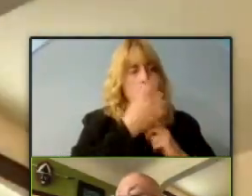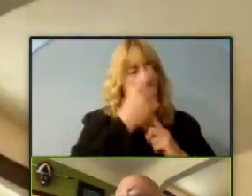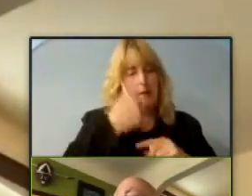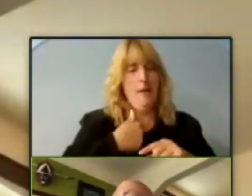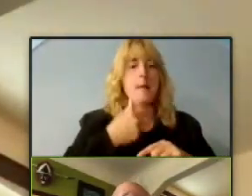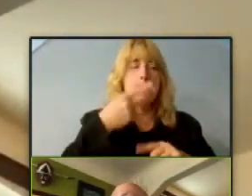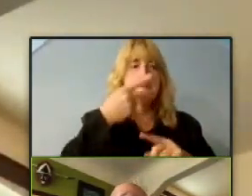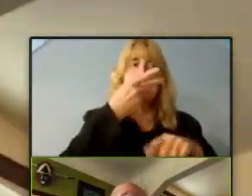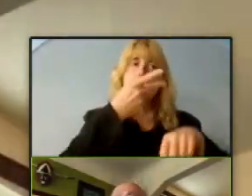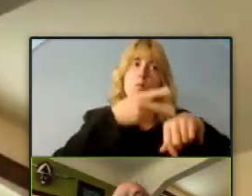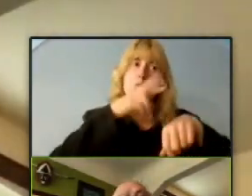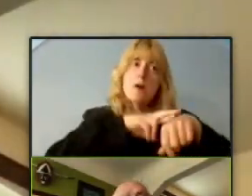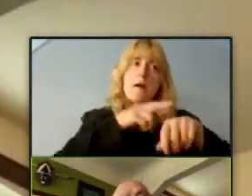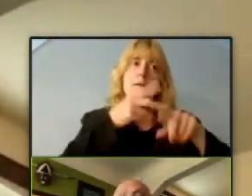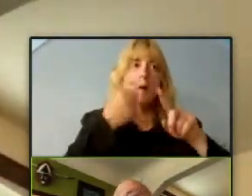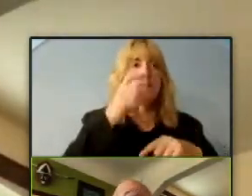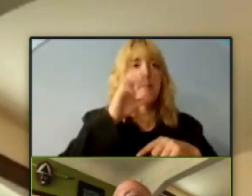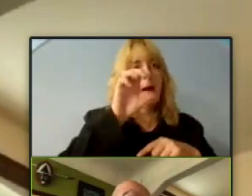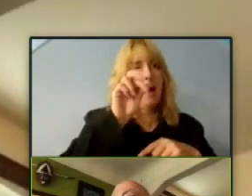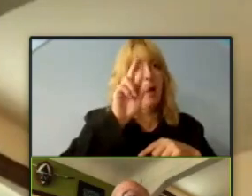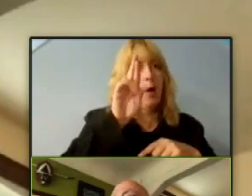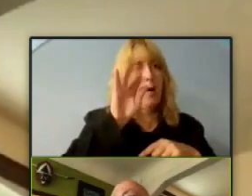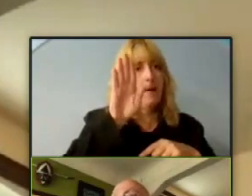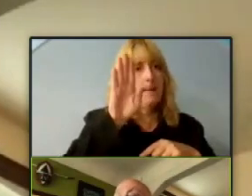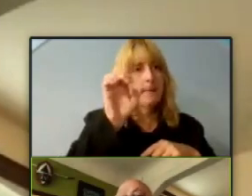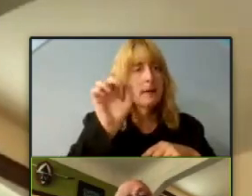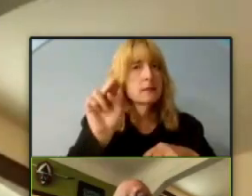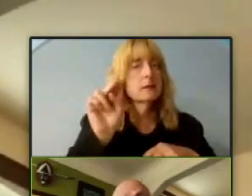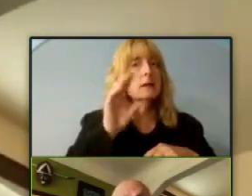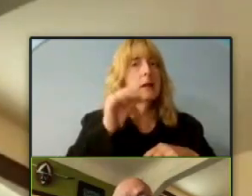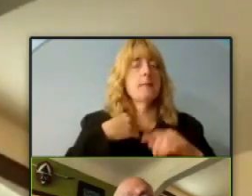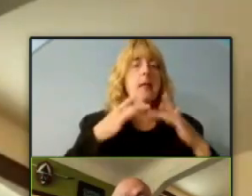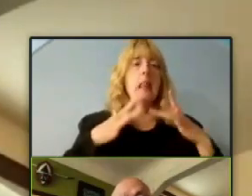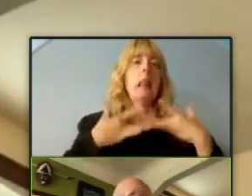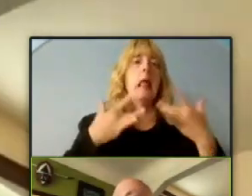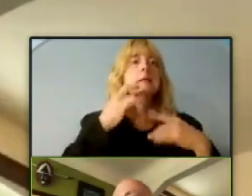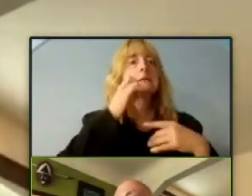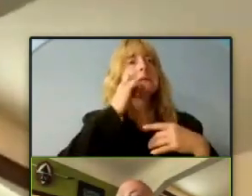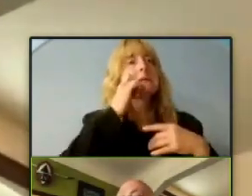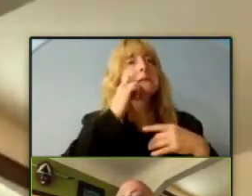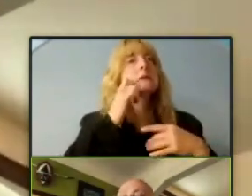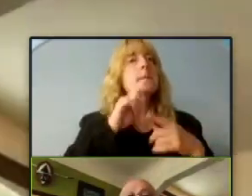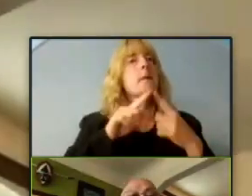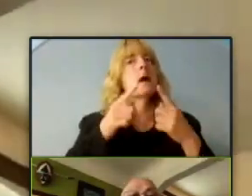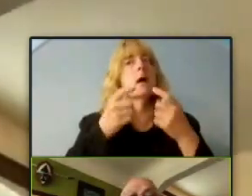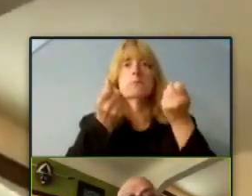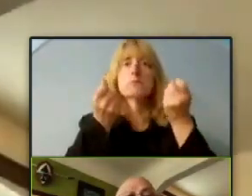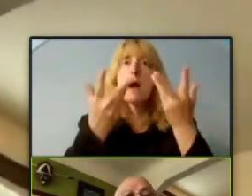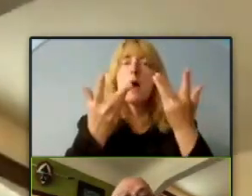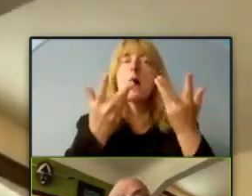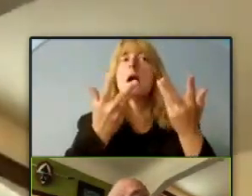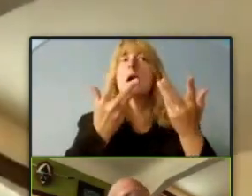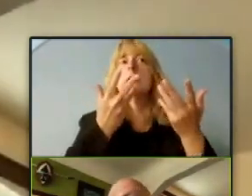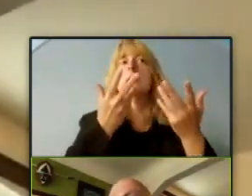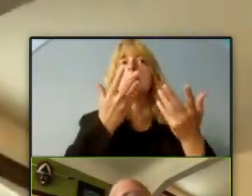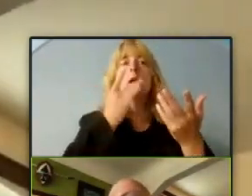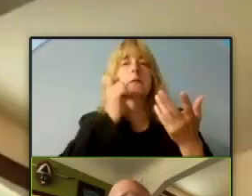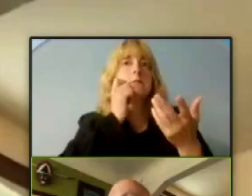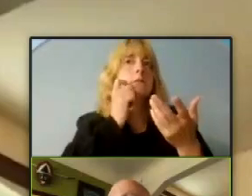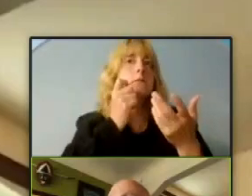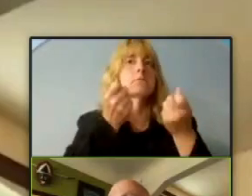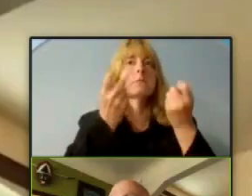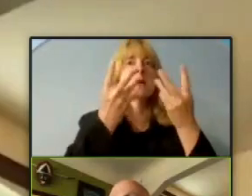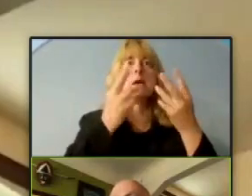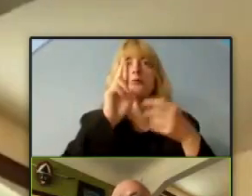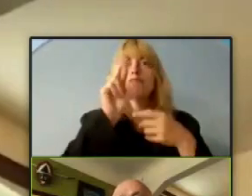Puerto Rican, and being a light-skinned member of an immediate, multicolored, and extended multiracial